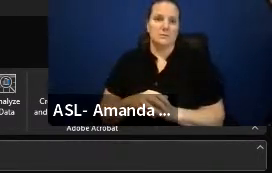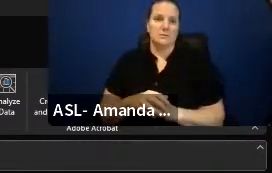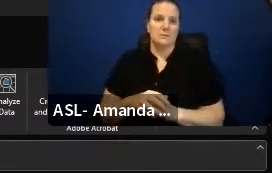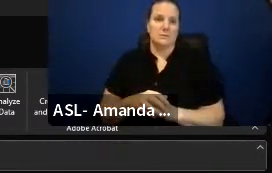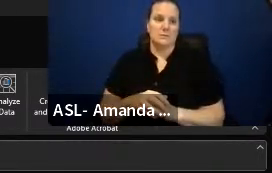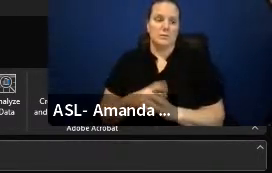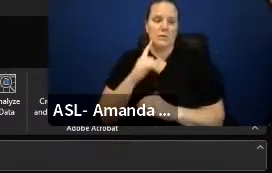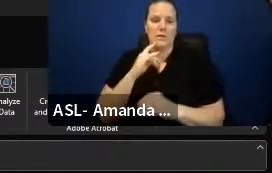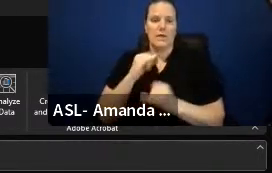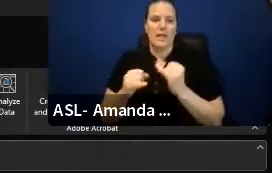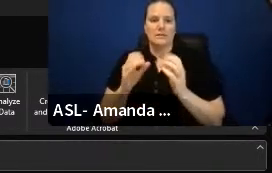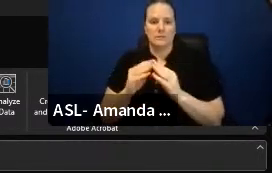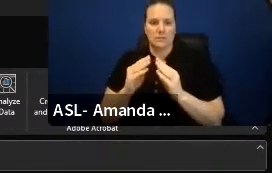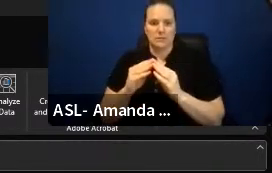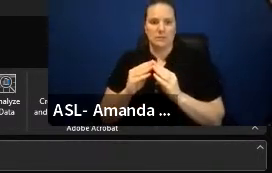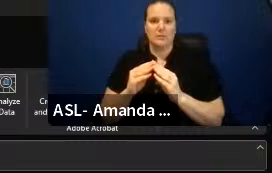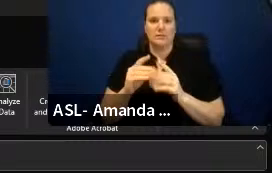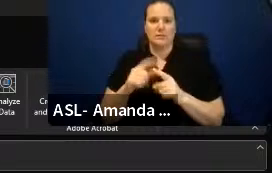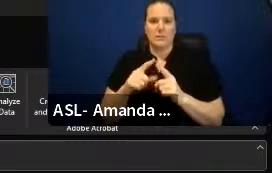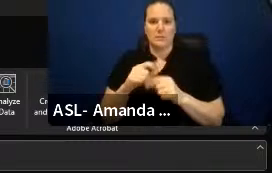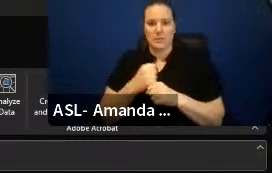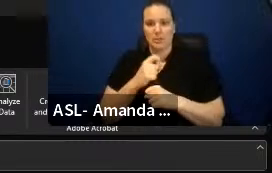you know, ensuring that,